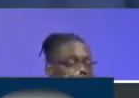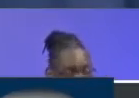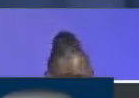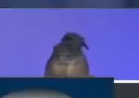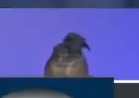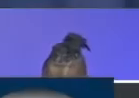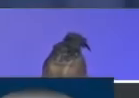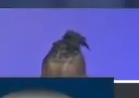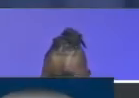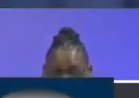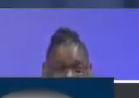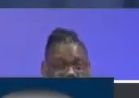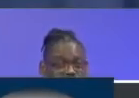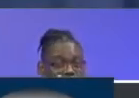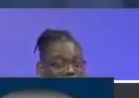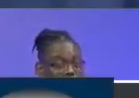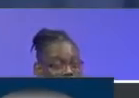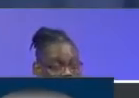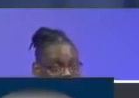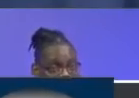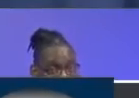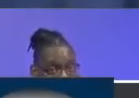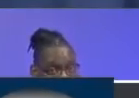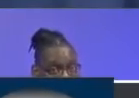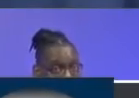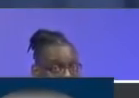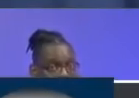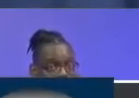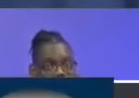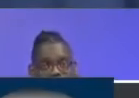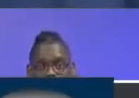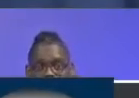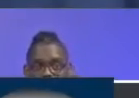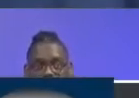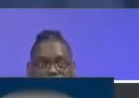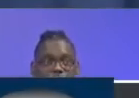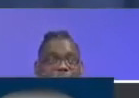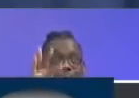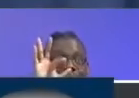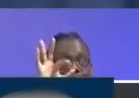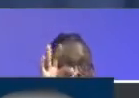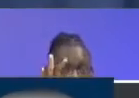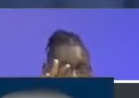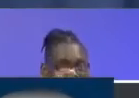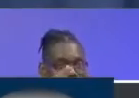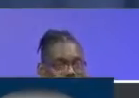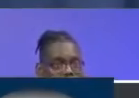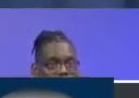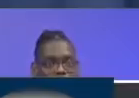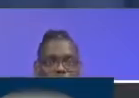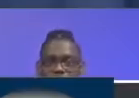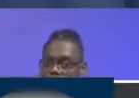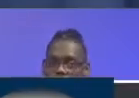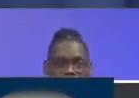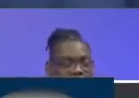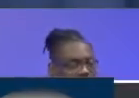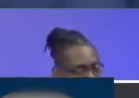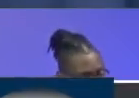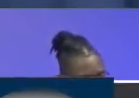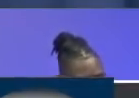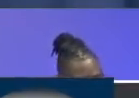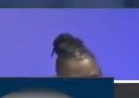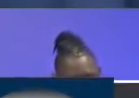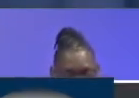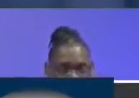healthcare system, whether ward or ICU, are not fully vaccinated. The parameters that support the system,